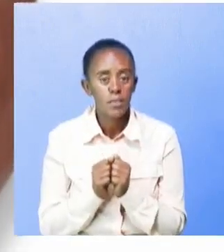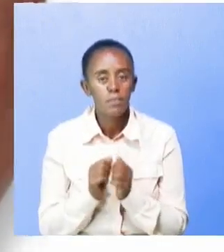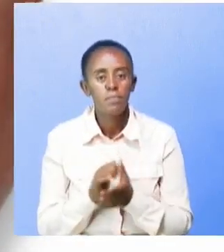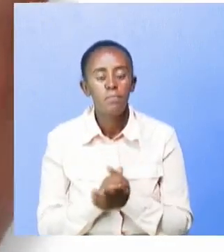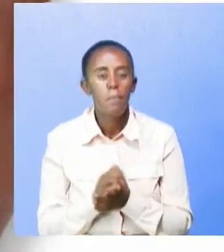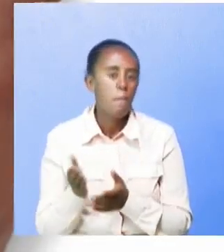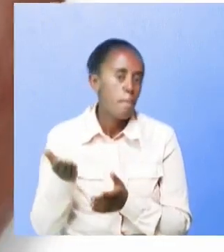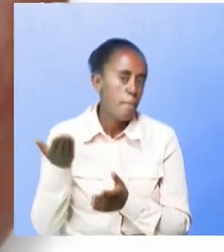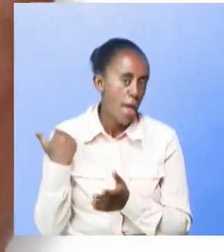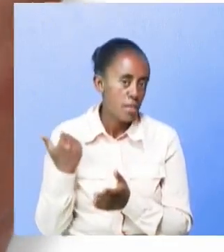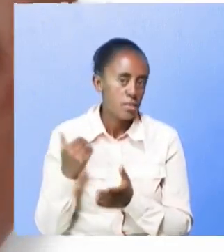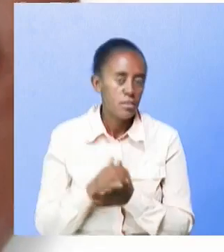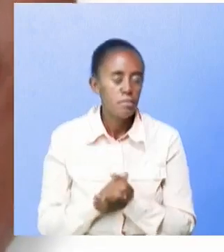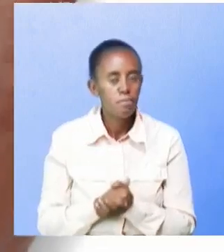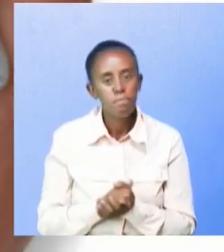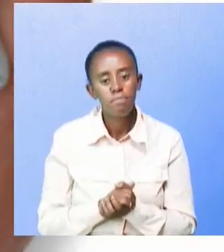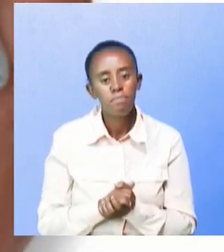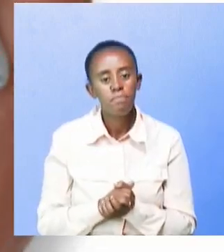the past.